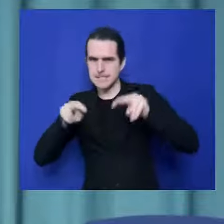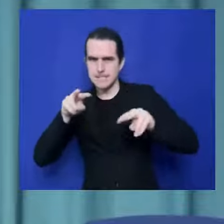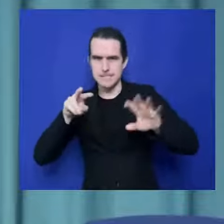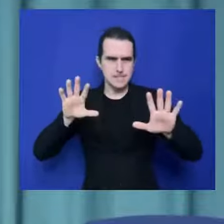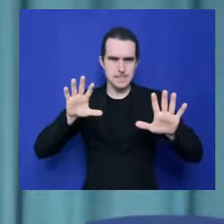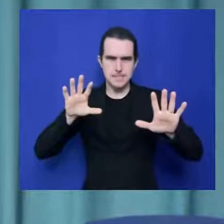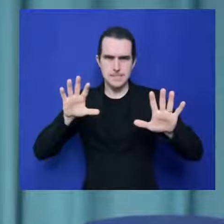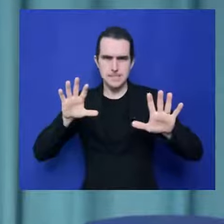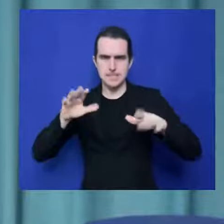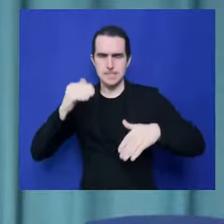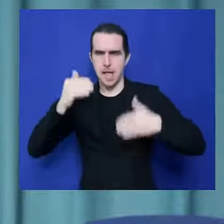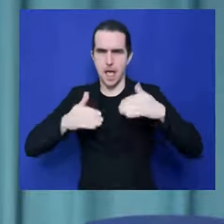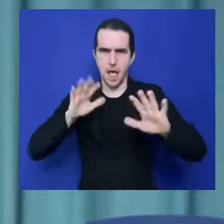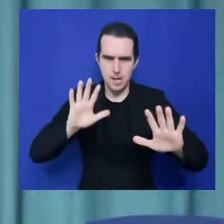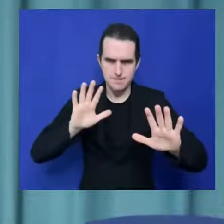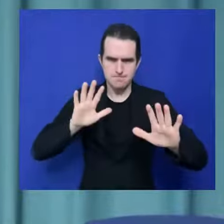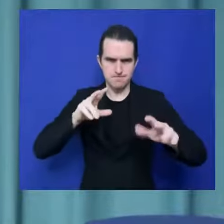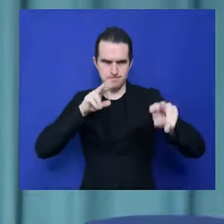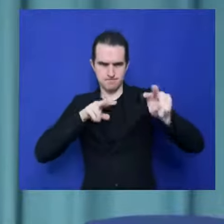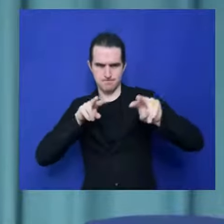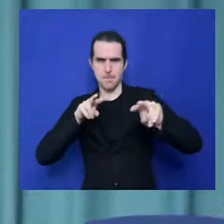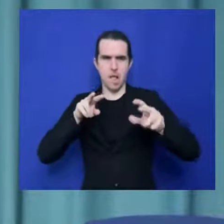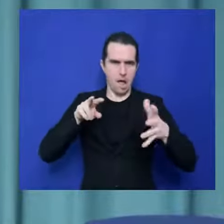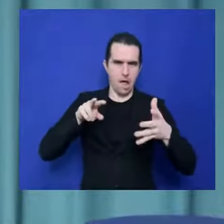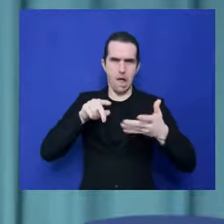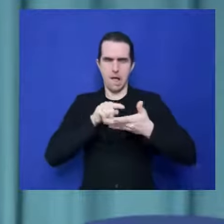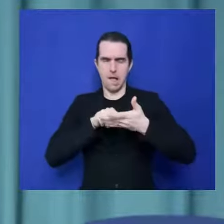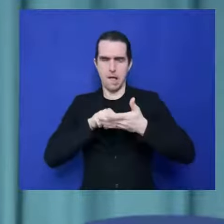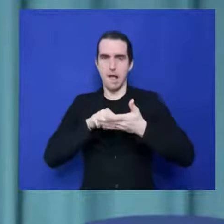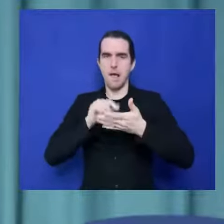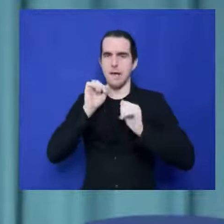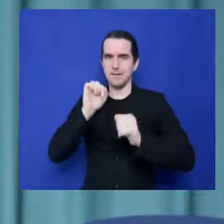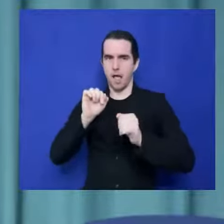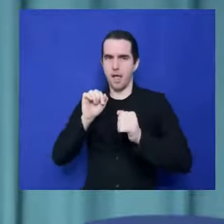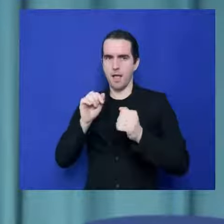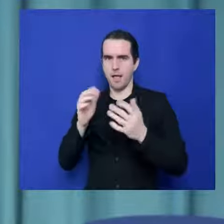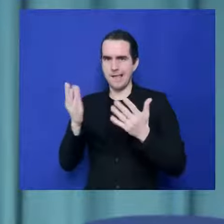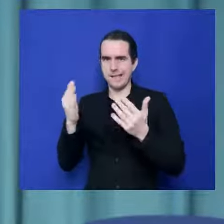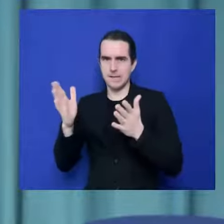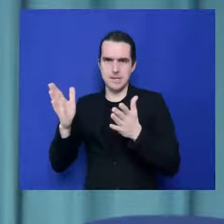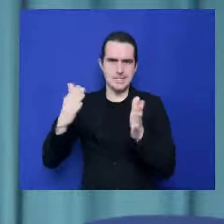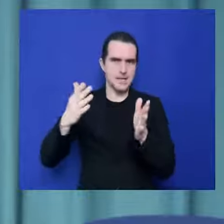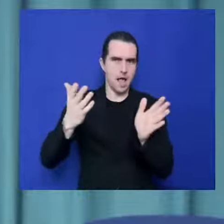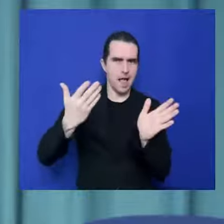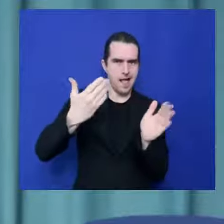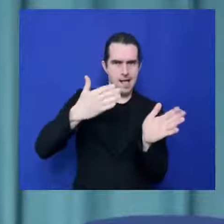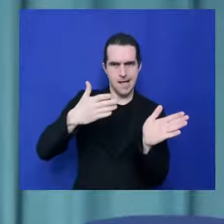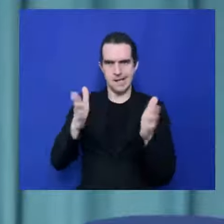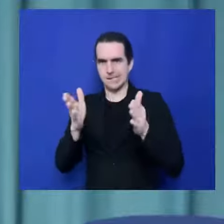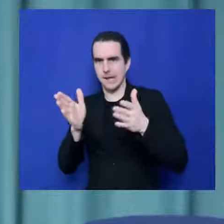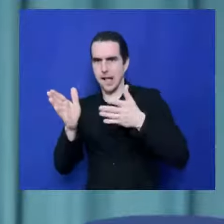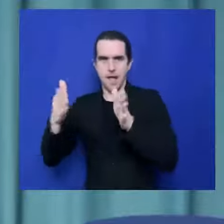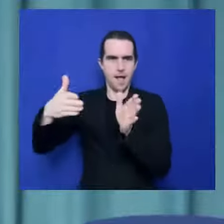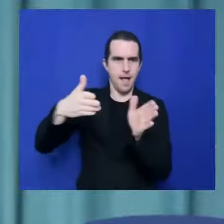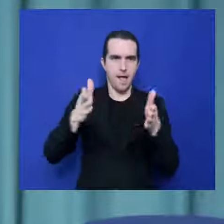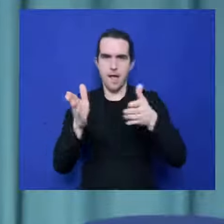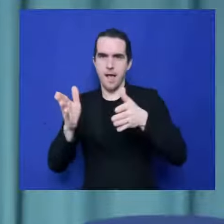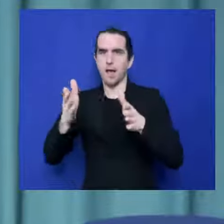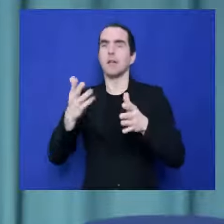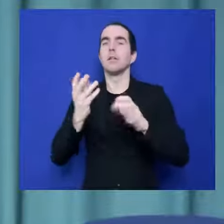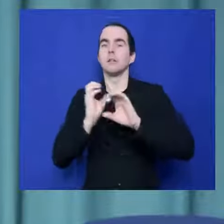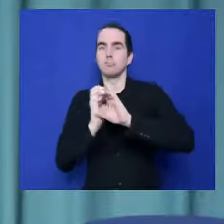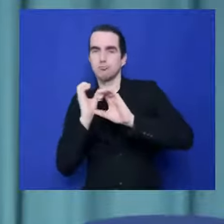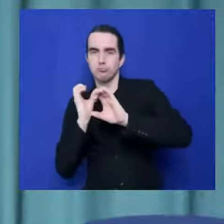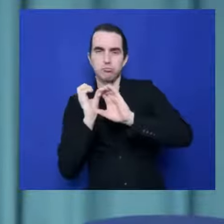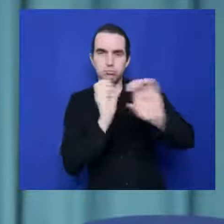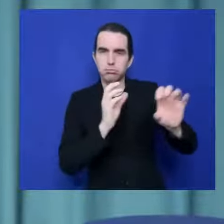And we also need the online, the live information, real-time information